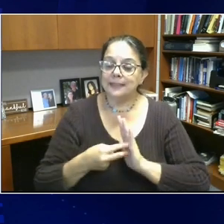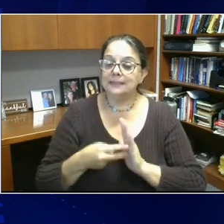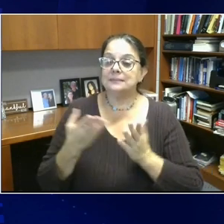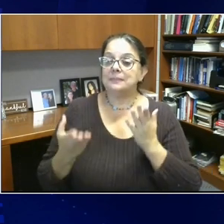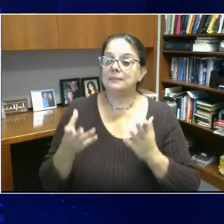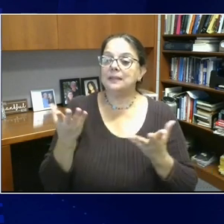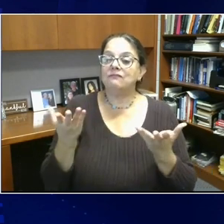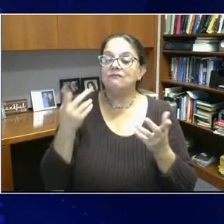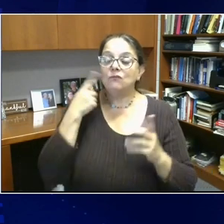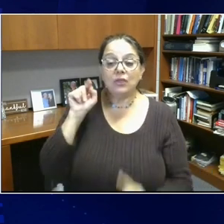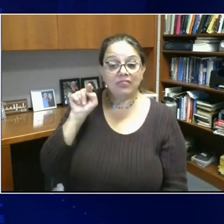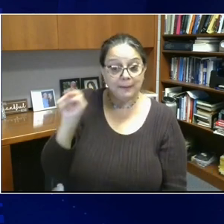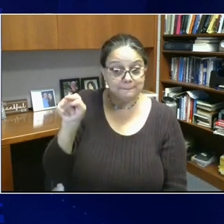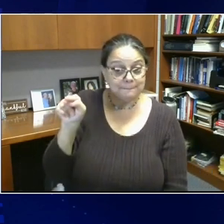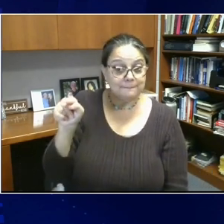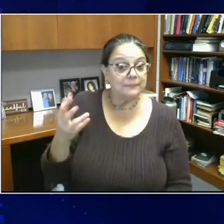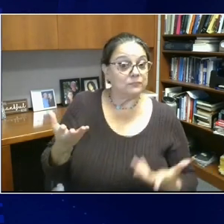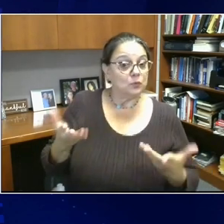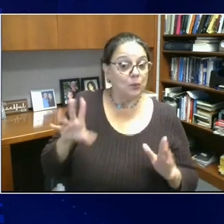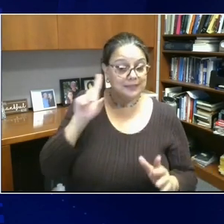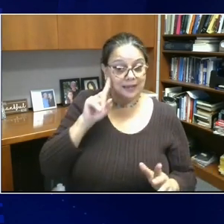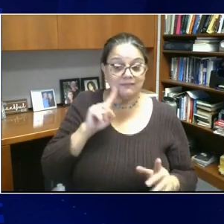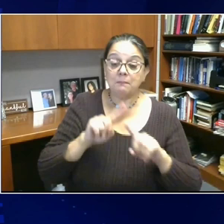not a choice against the signing deaf community.